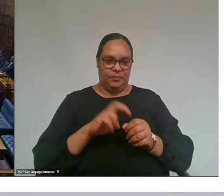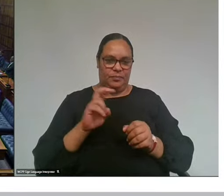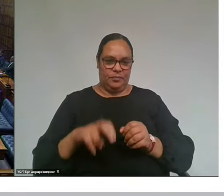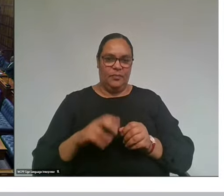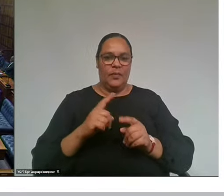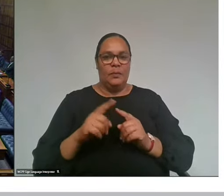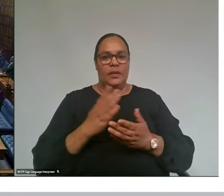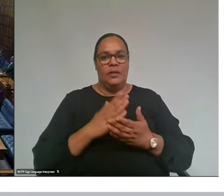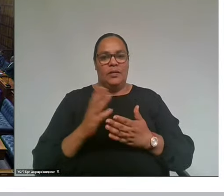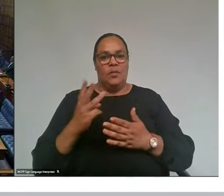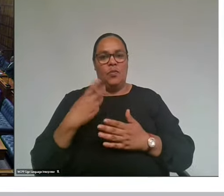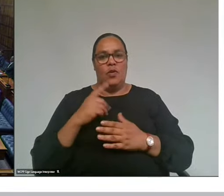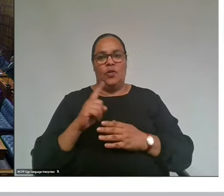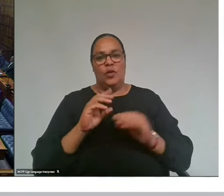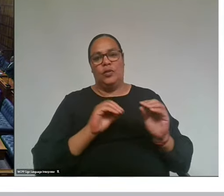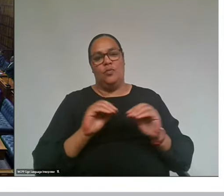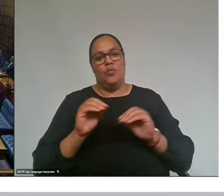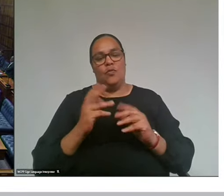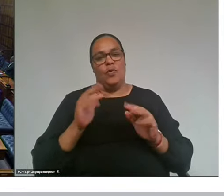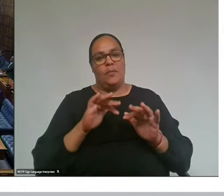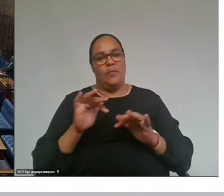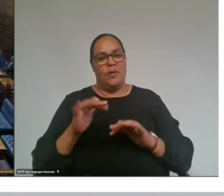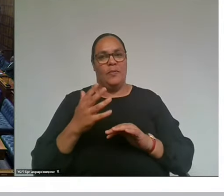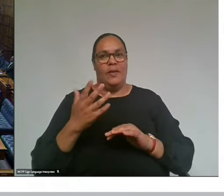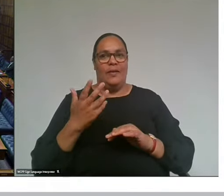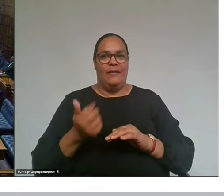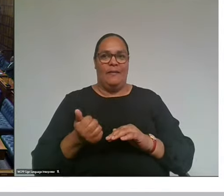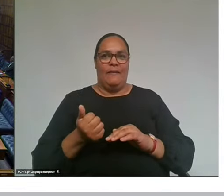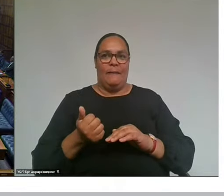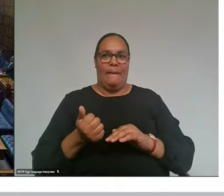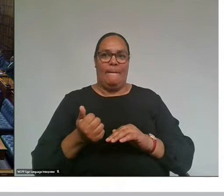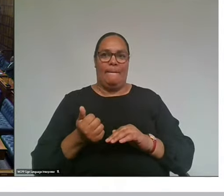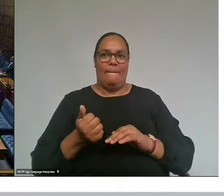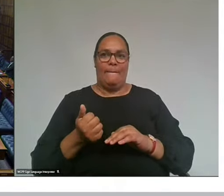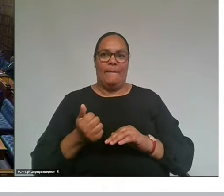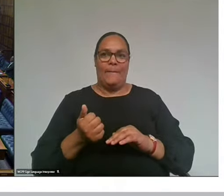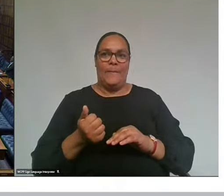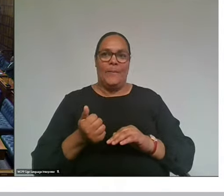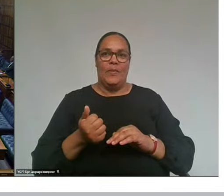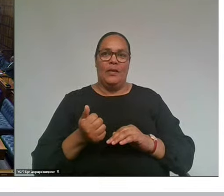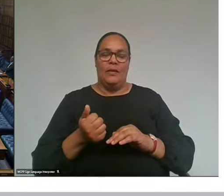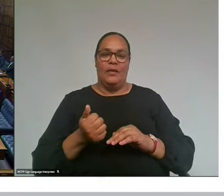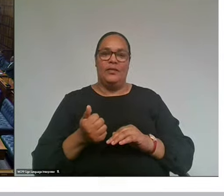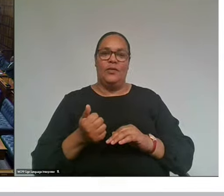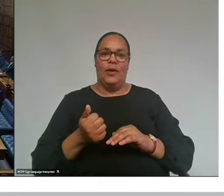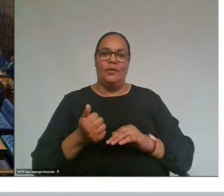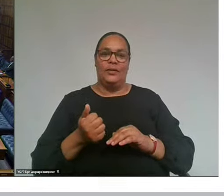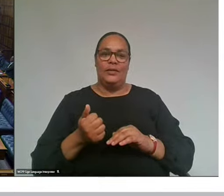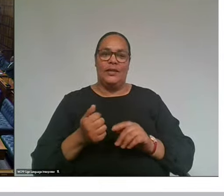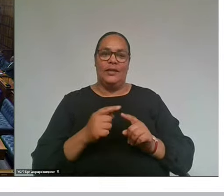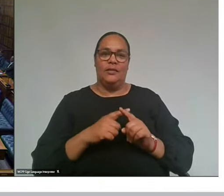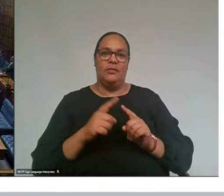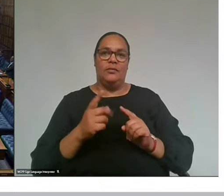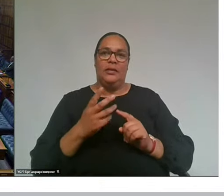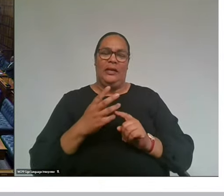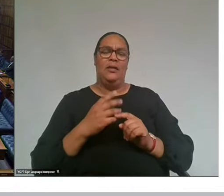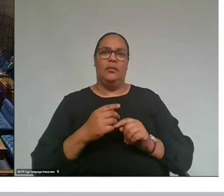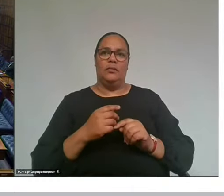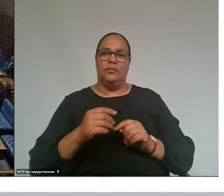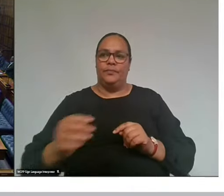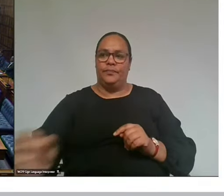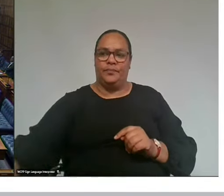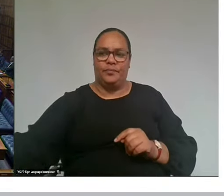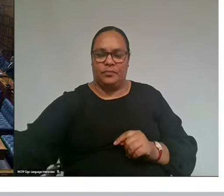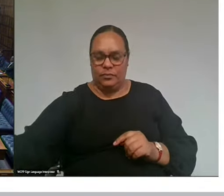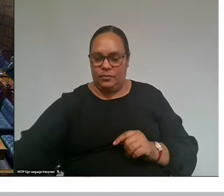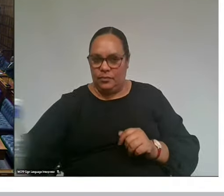but some of it was actually movements where people had um short-term contracts that we actually converted then into longer term contracts